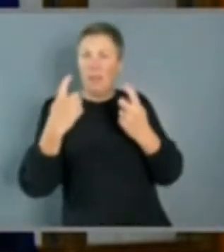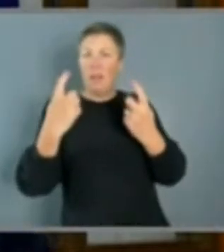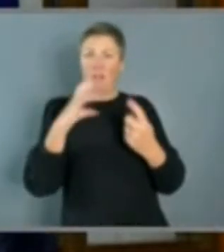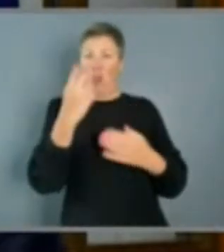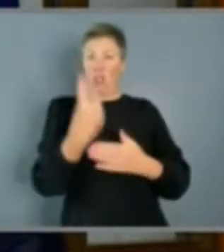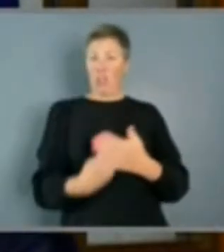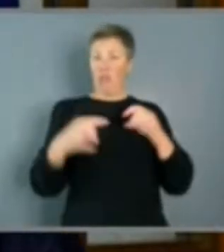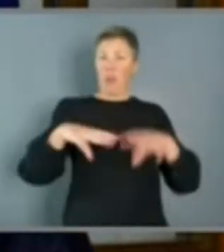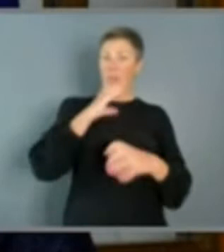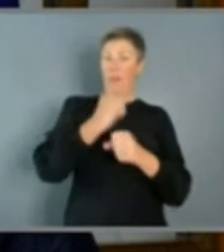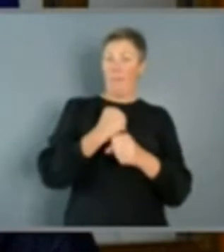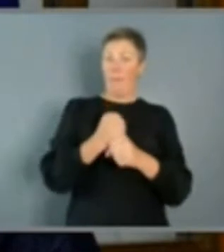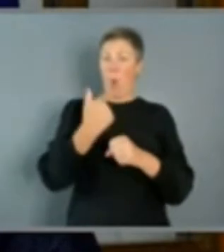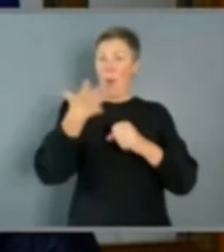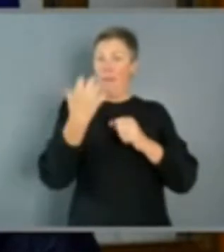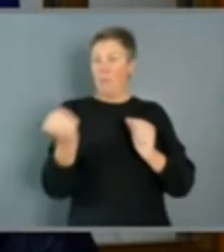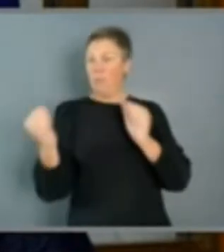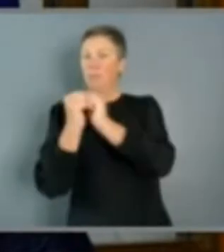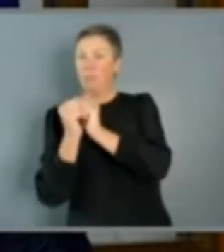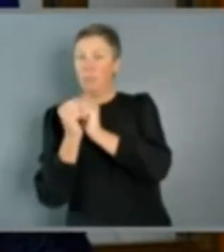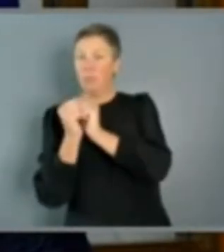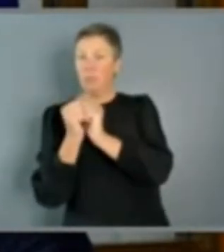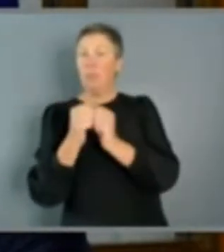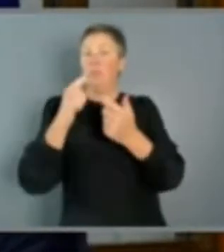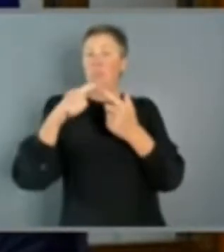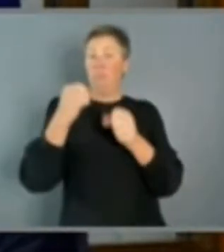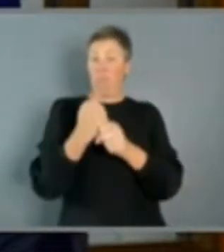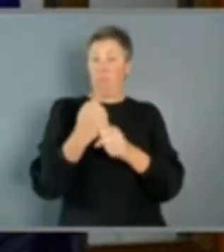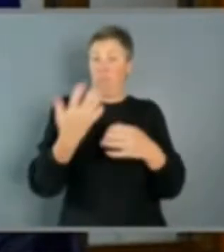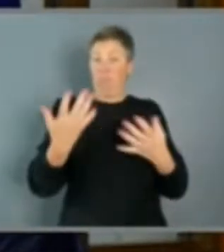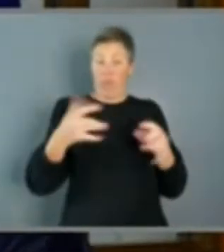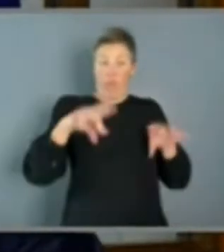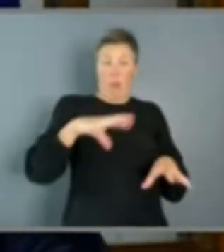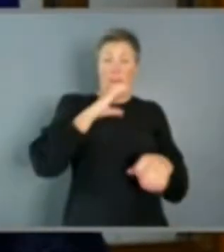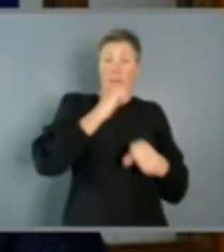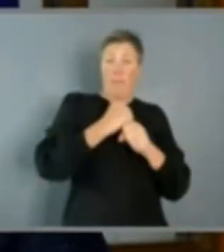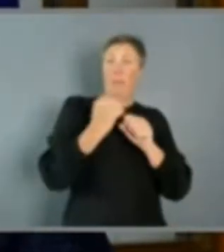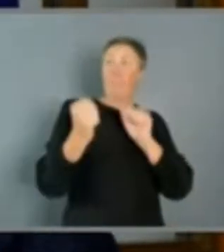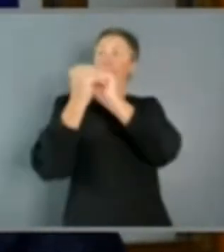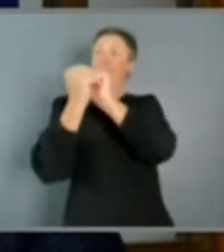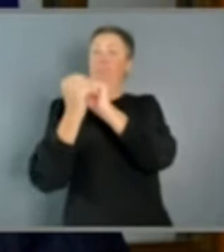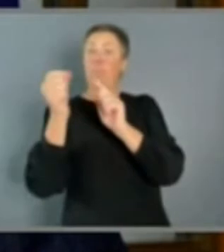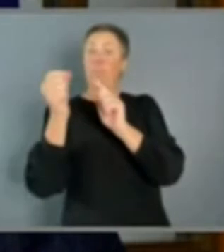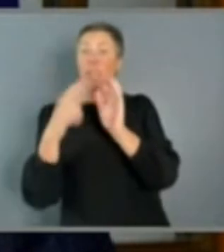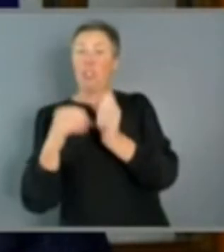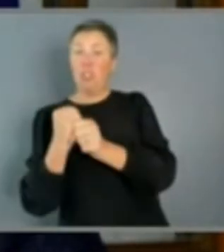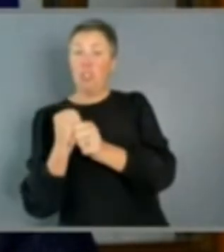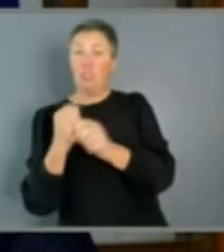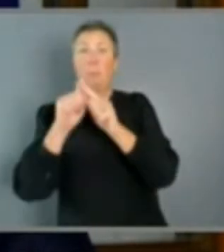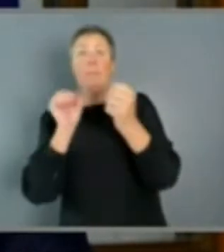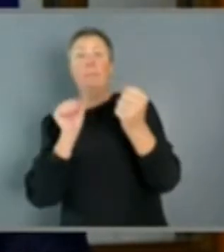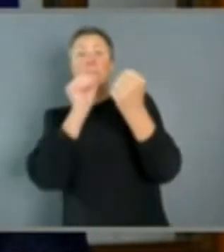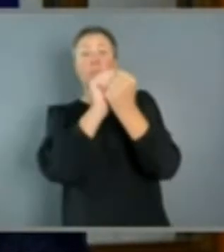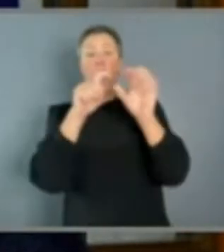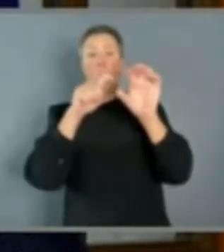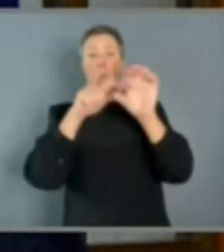and foremost, in this case, our partnership with the Papua New Guinea government, but also our other international partners, including as recently the Quad